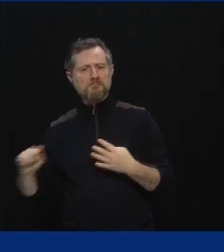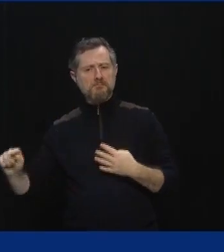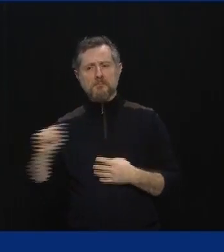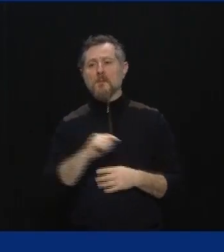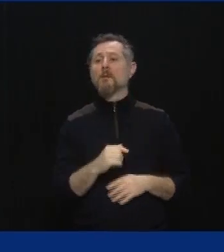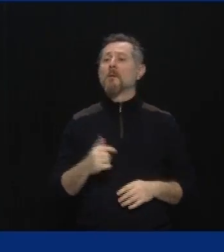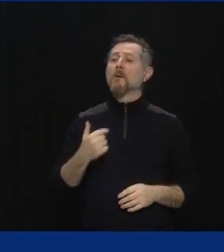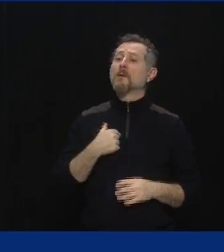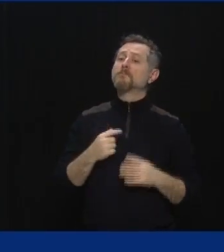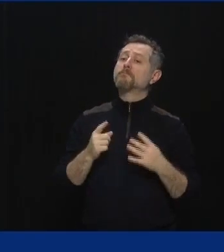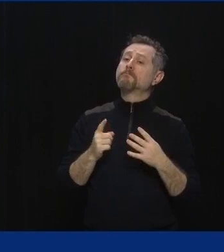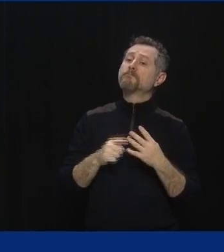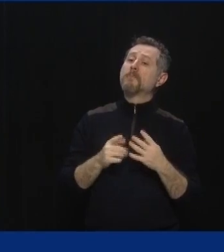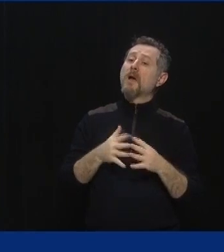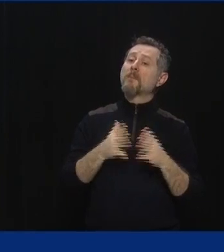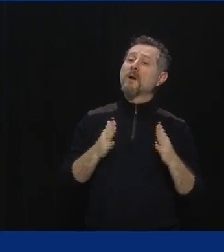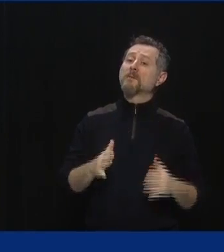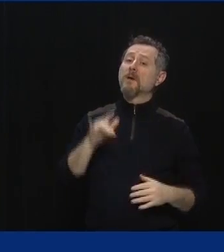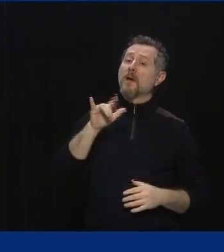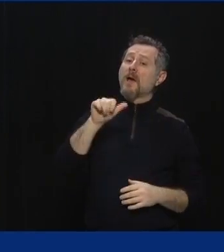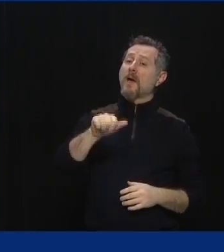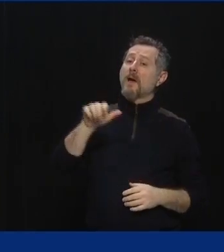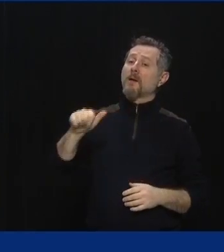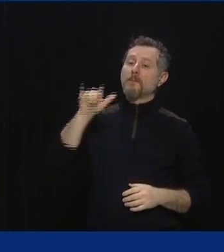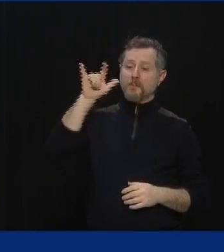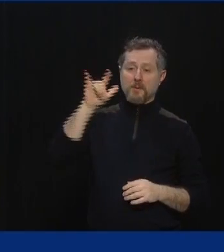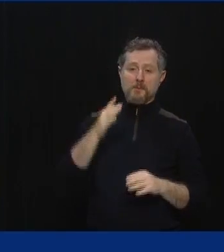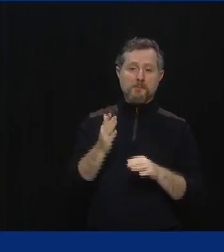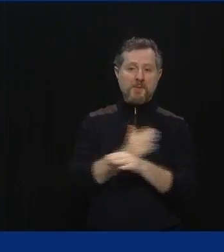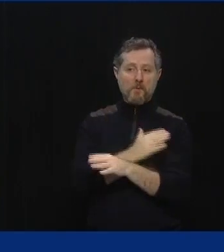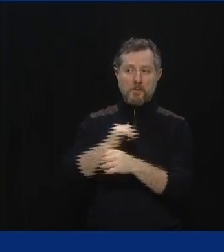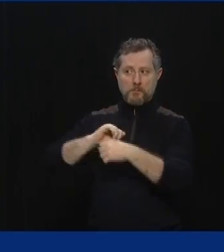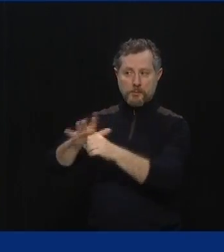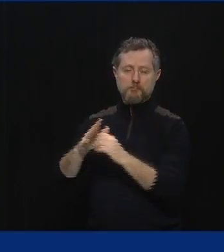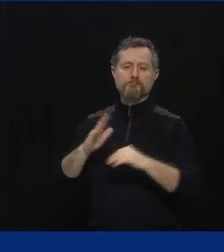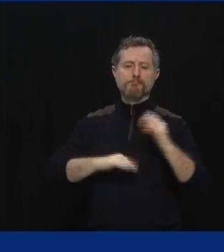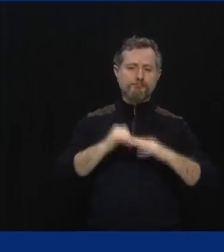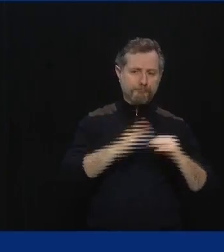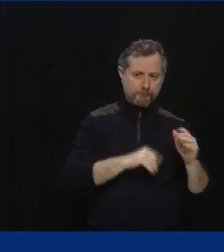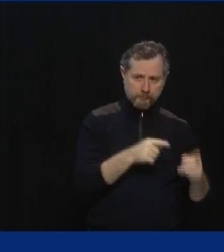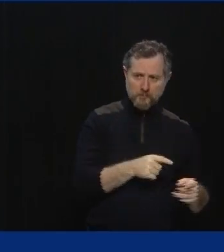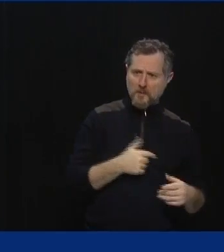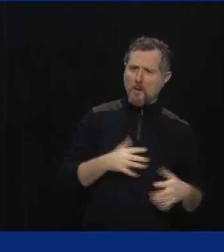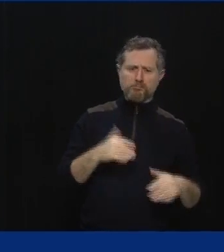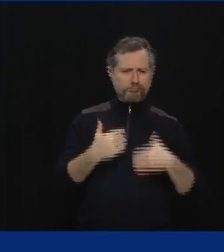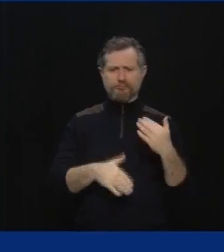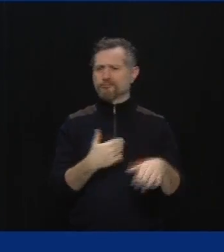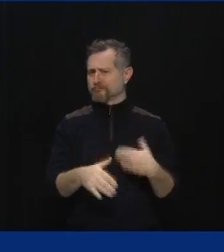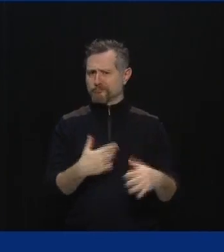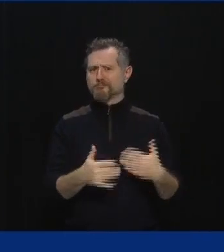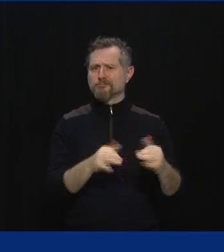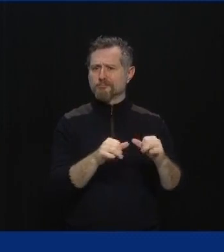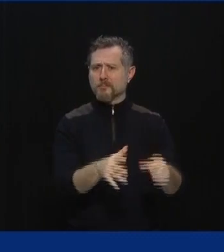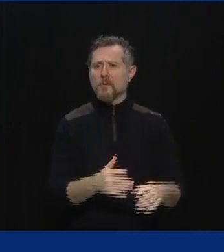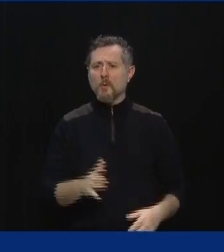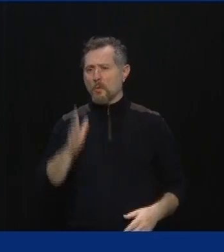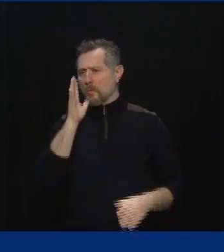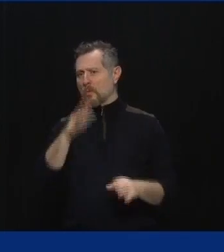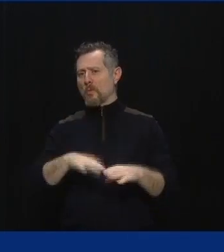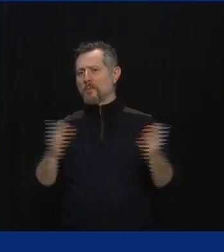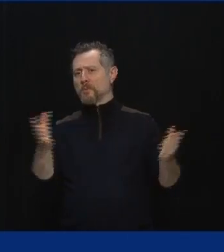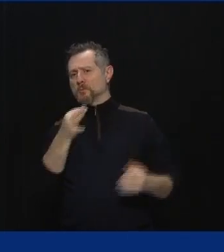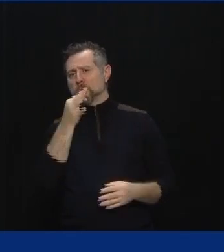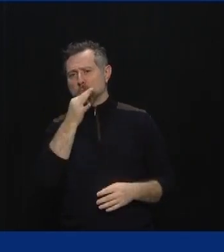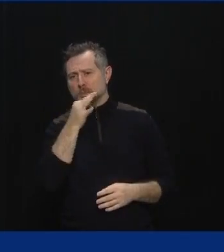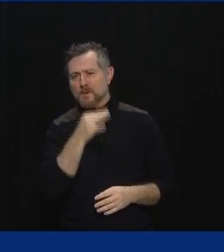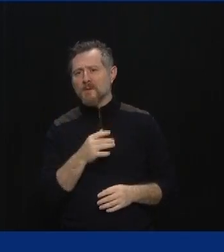American Airlines, started construction prior to the pandemic. So it is well underway. Facilities will start to open up the